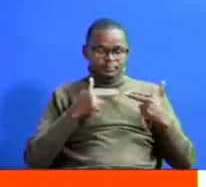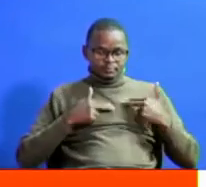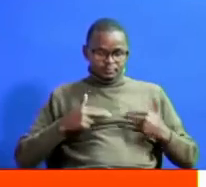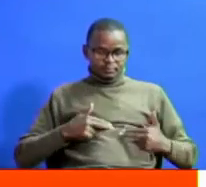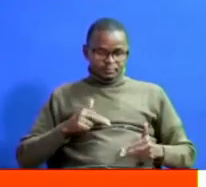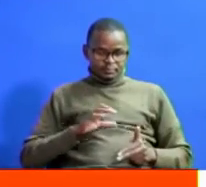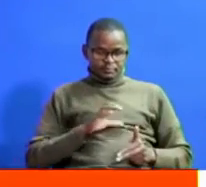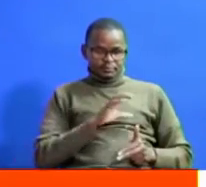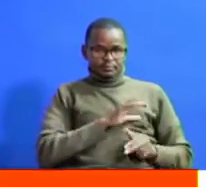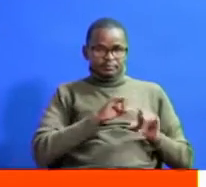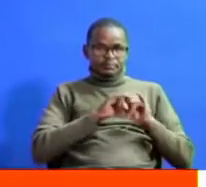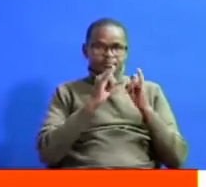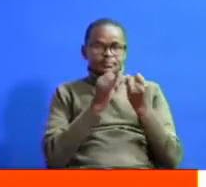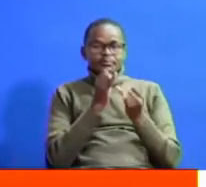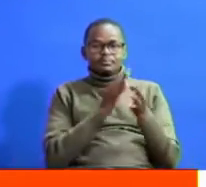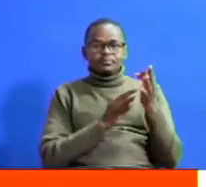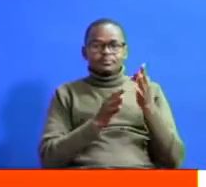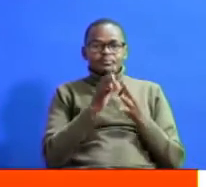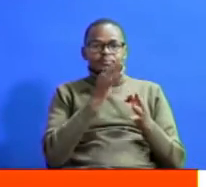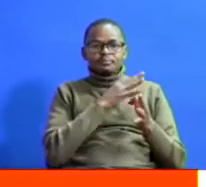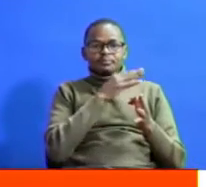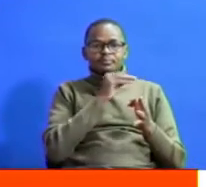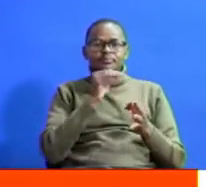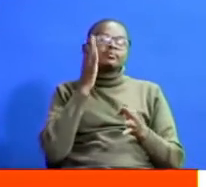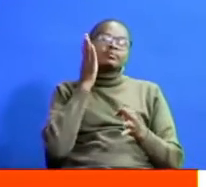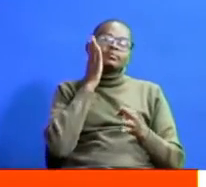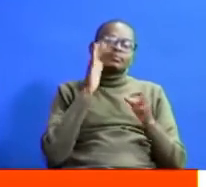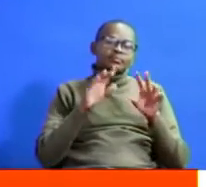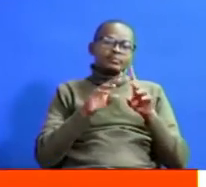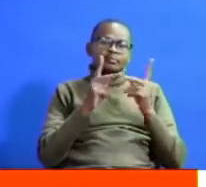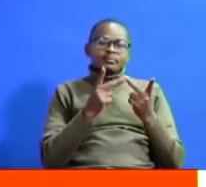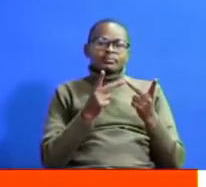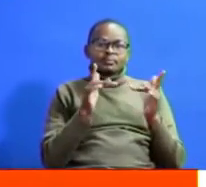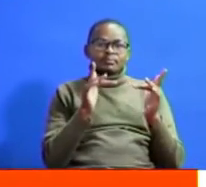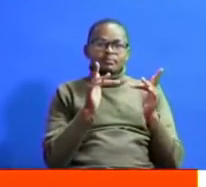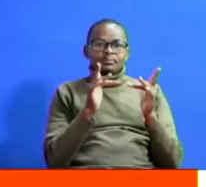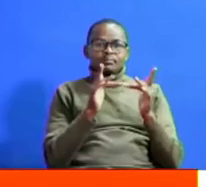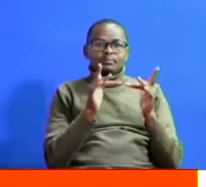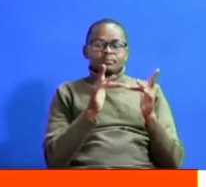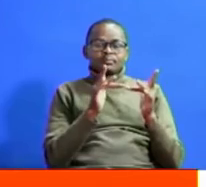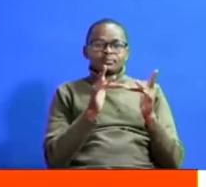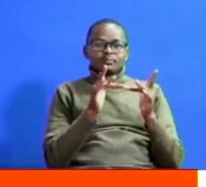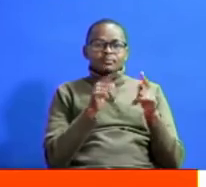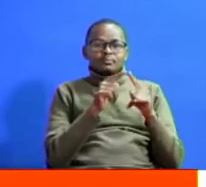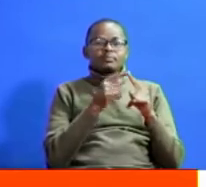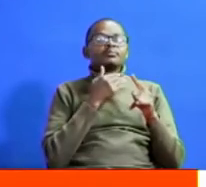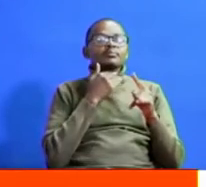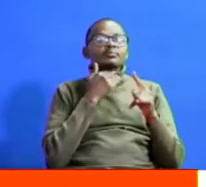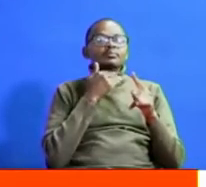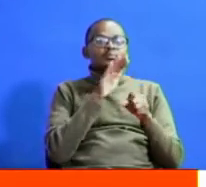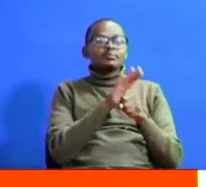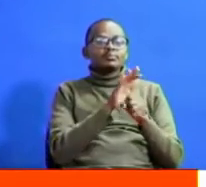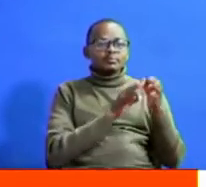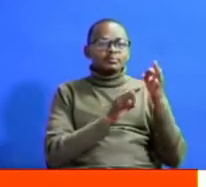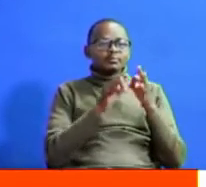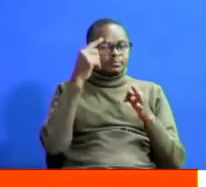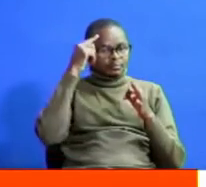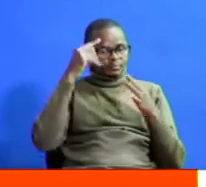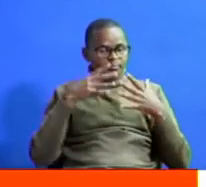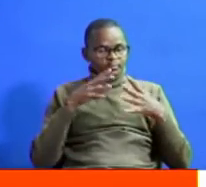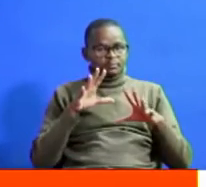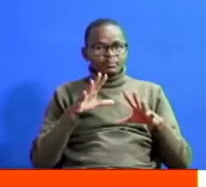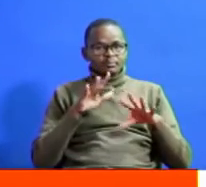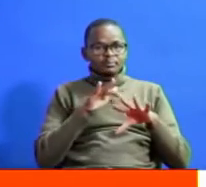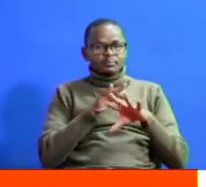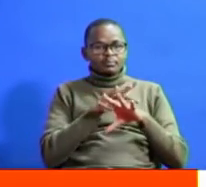Mission, International Justice Mission and Mothers of Victims and Survivors Network, in a mission to seek much-needed justice for victims of